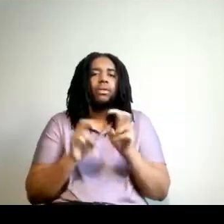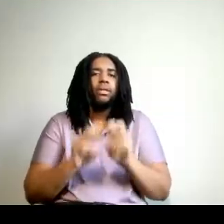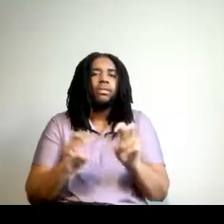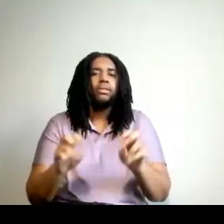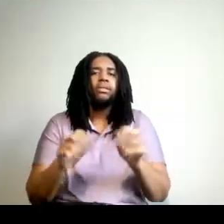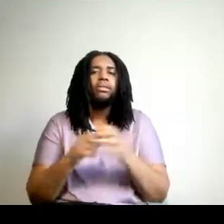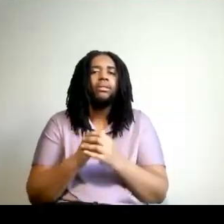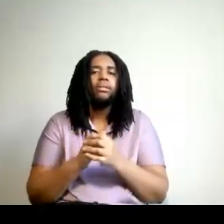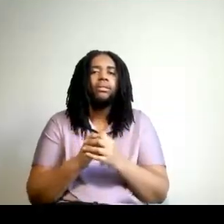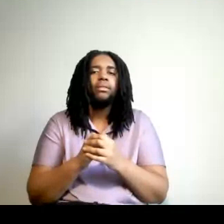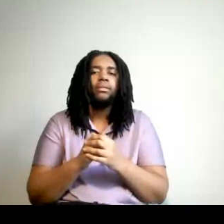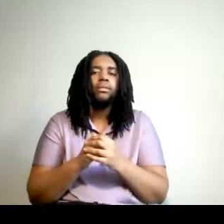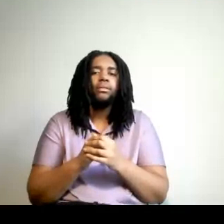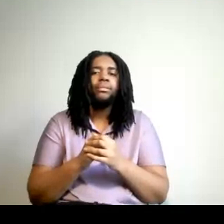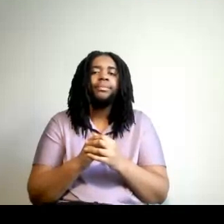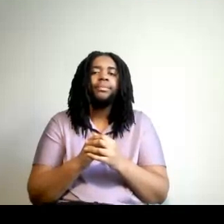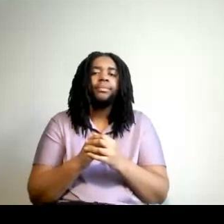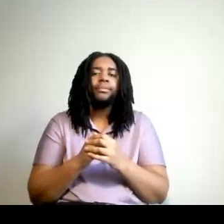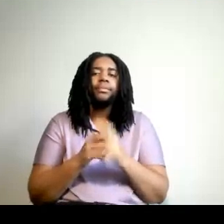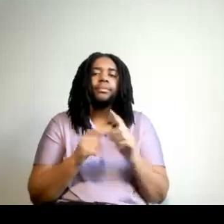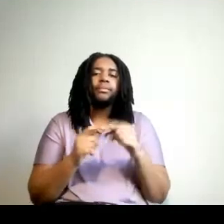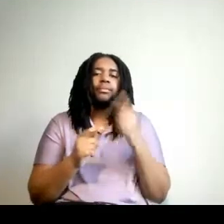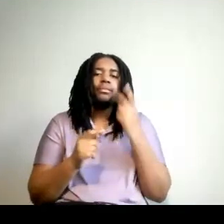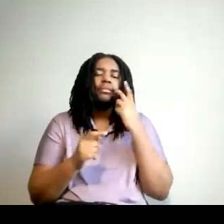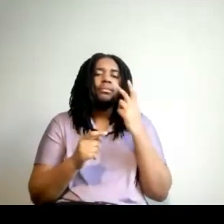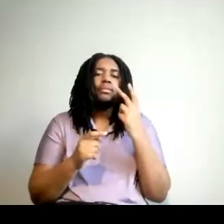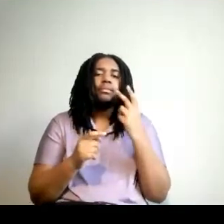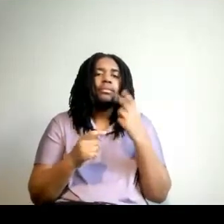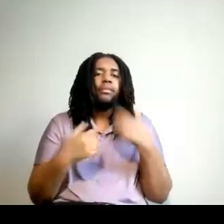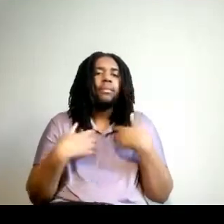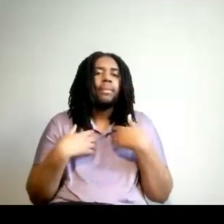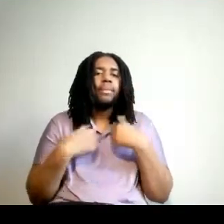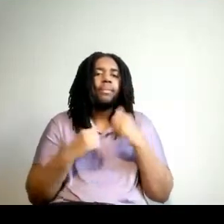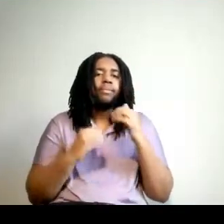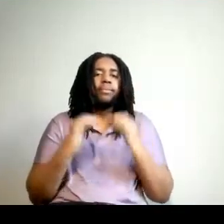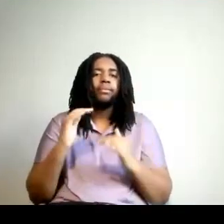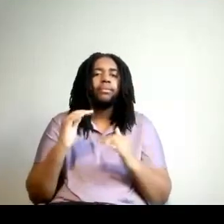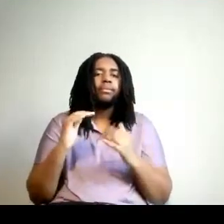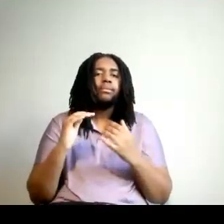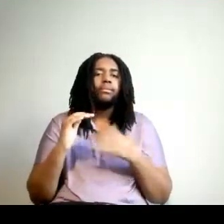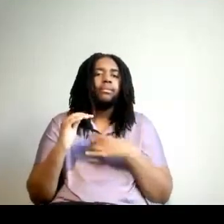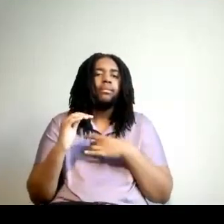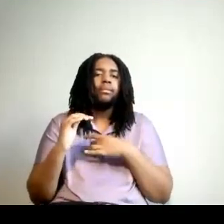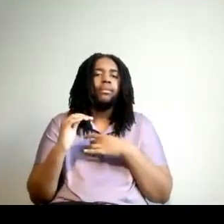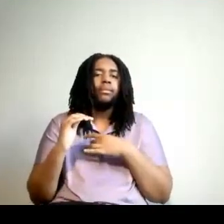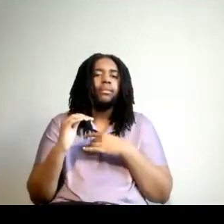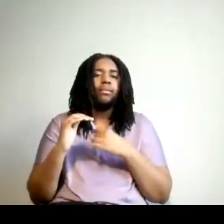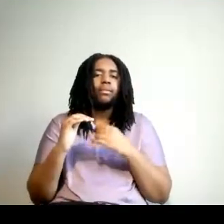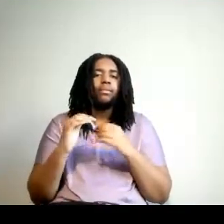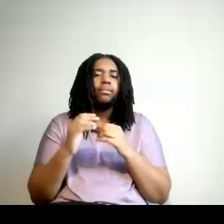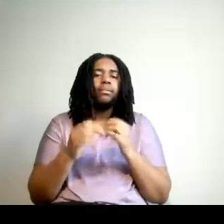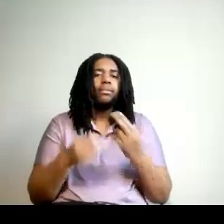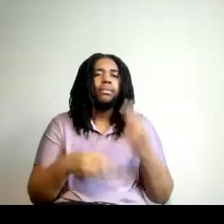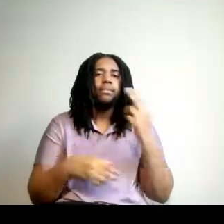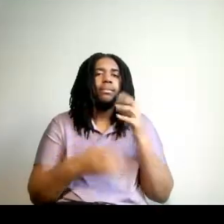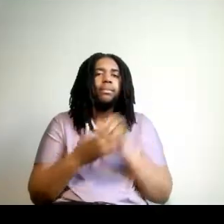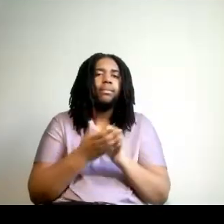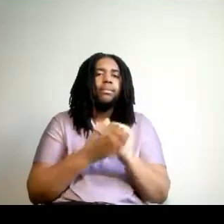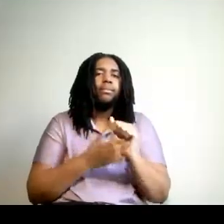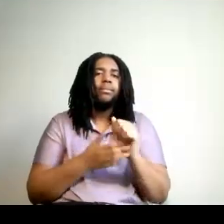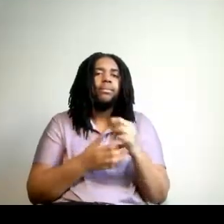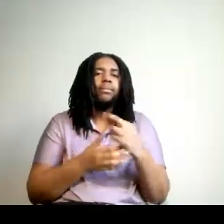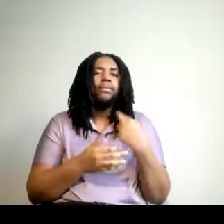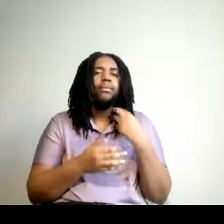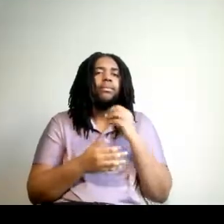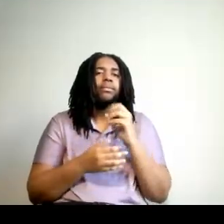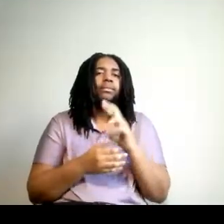slide, when we see health disparities like higher cancer risks or later diagnoses in transgender patients, it's really